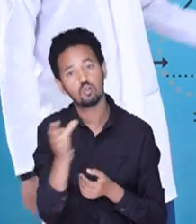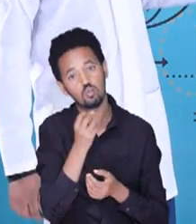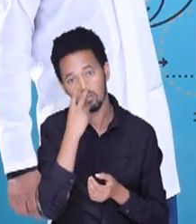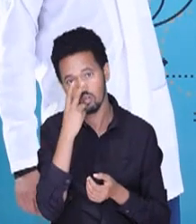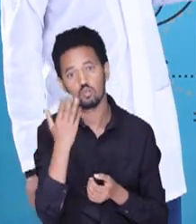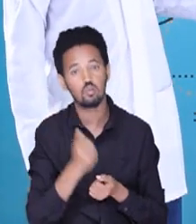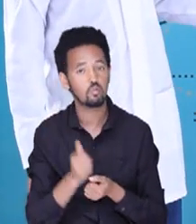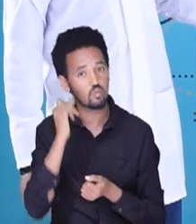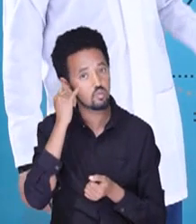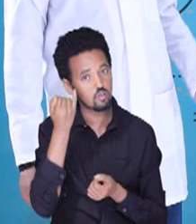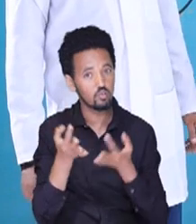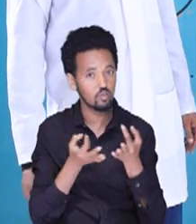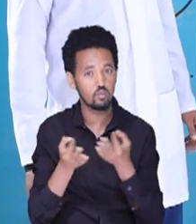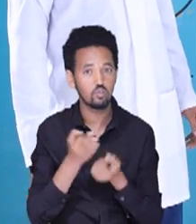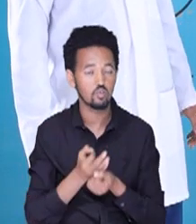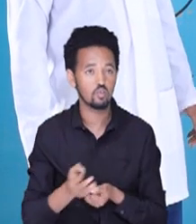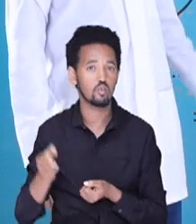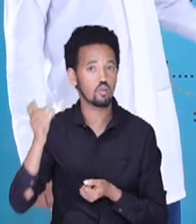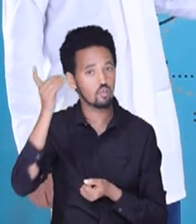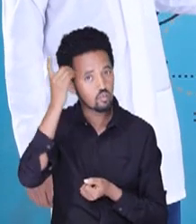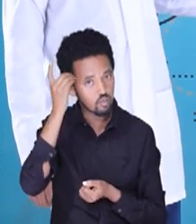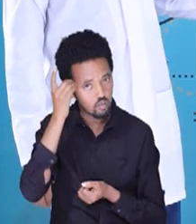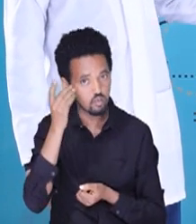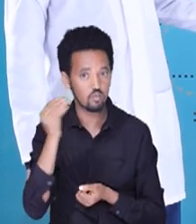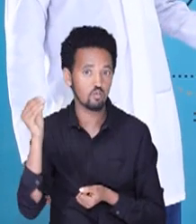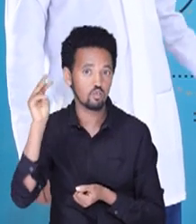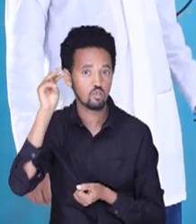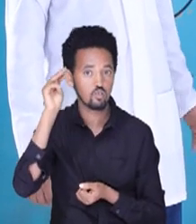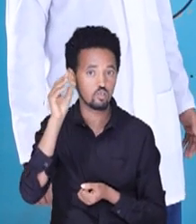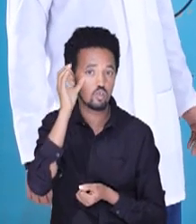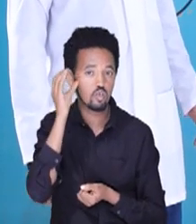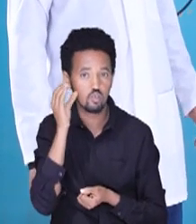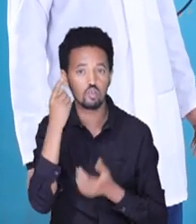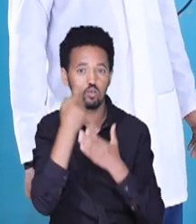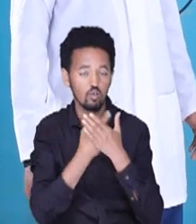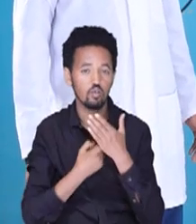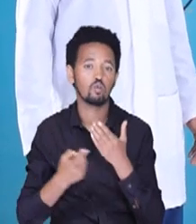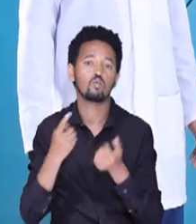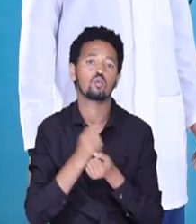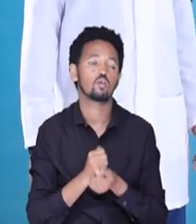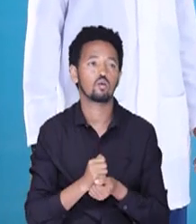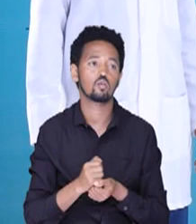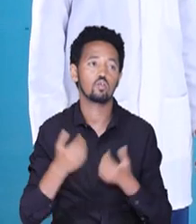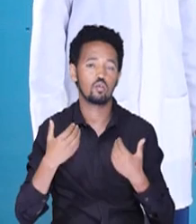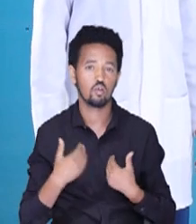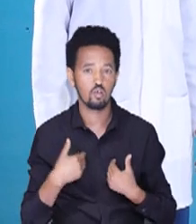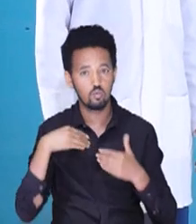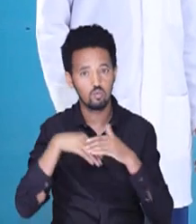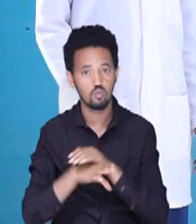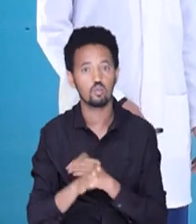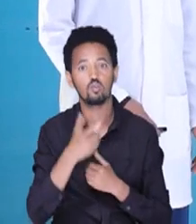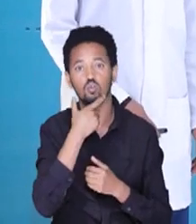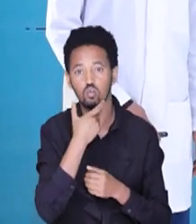century. Explain about Qing Dynasty of China. What do you mean by glorious